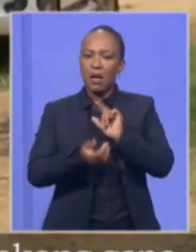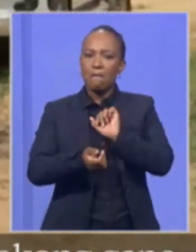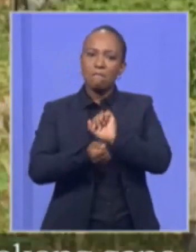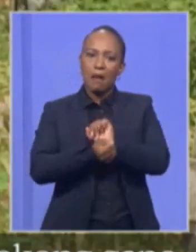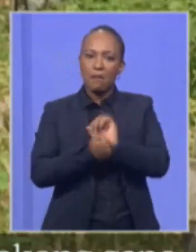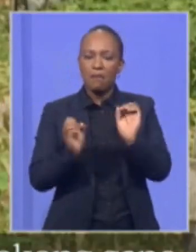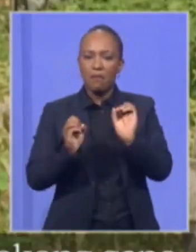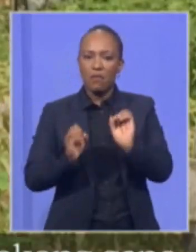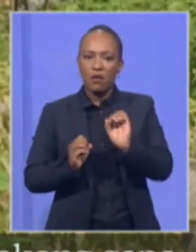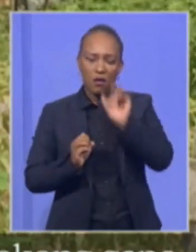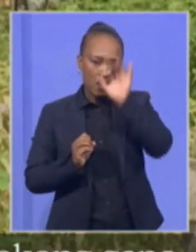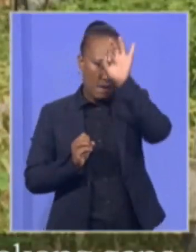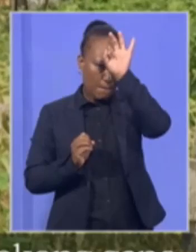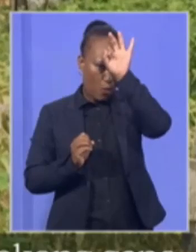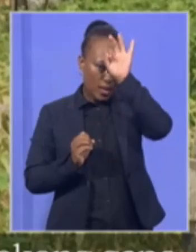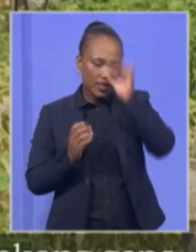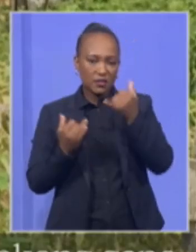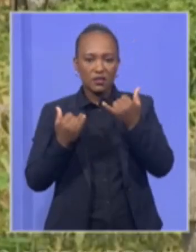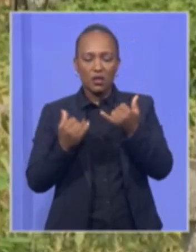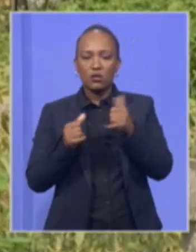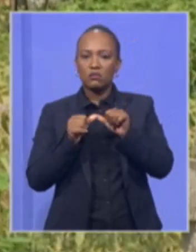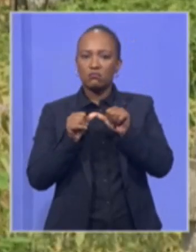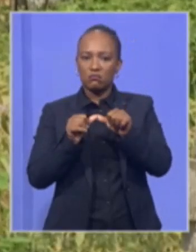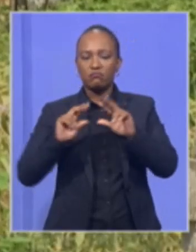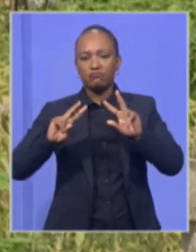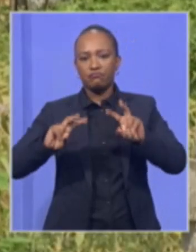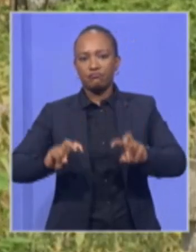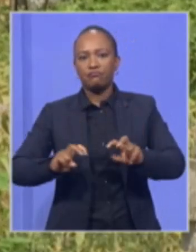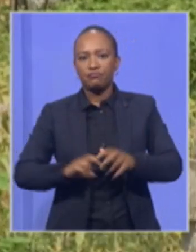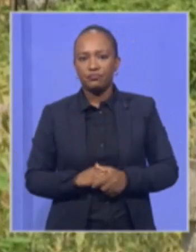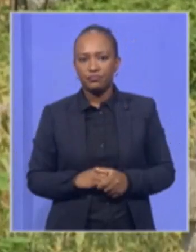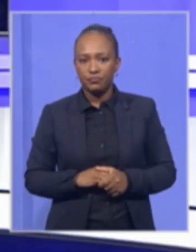ge maphodisa a sa tsene fase ka dinyakešišo.